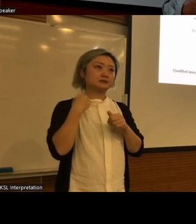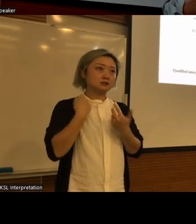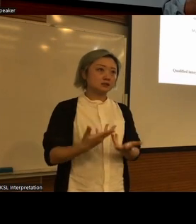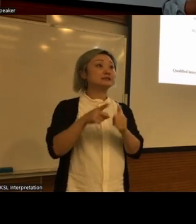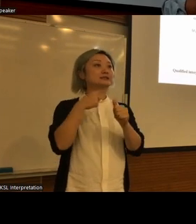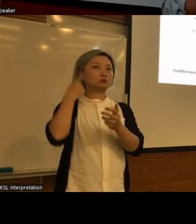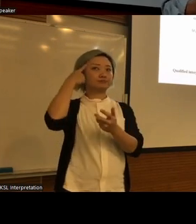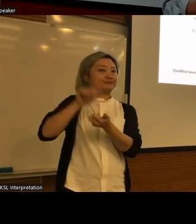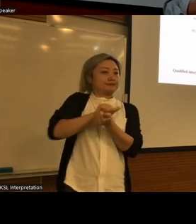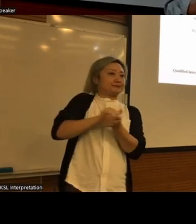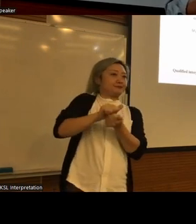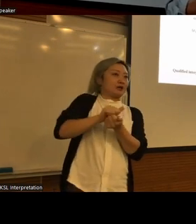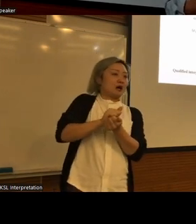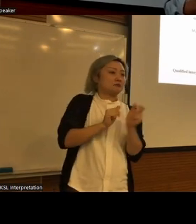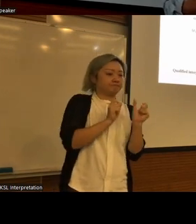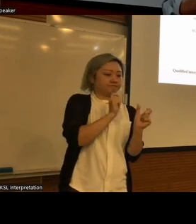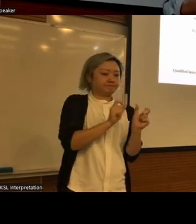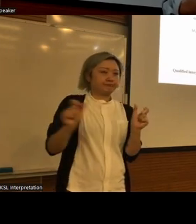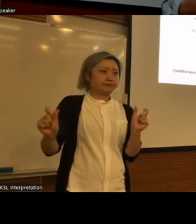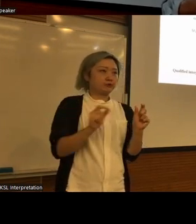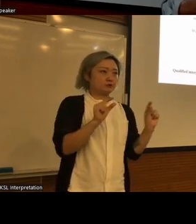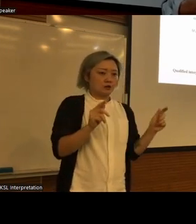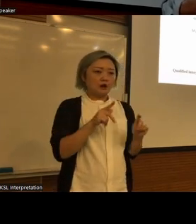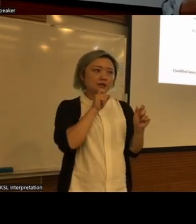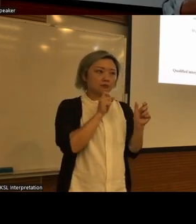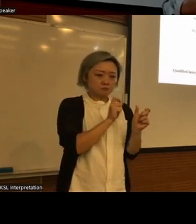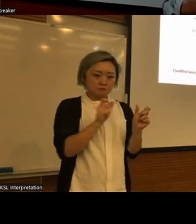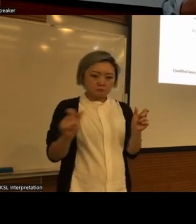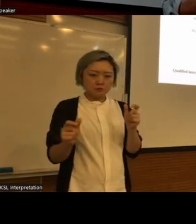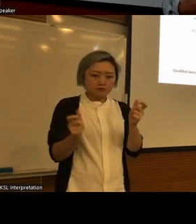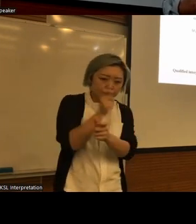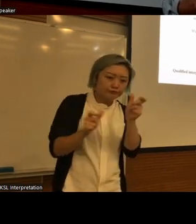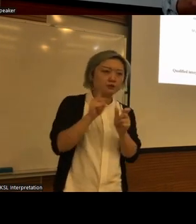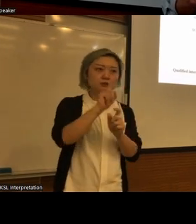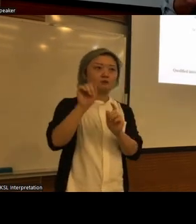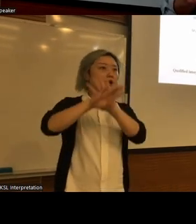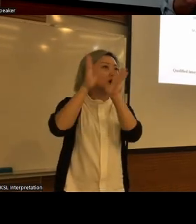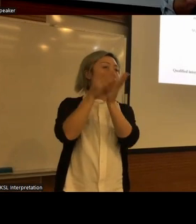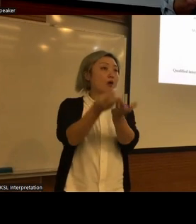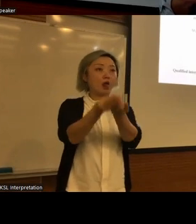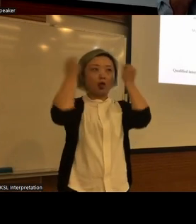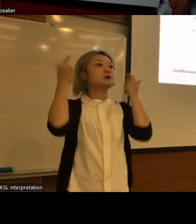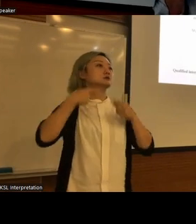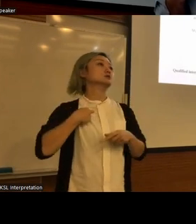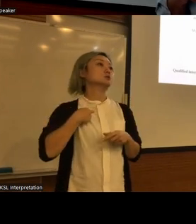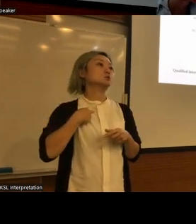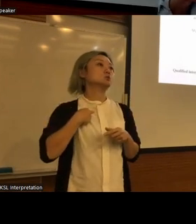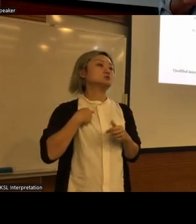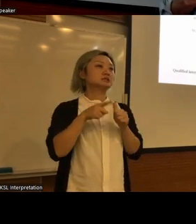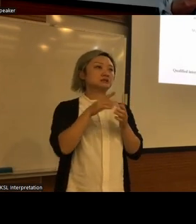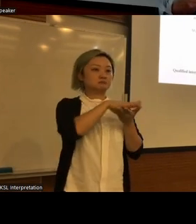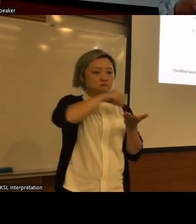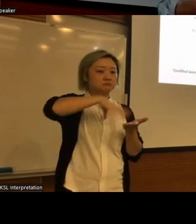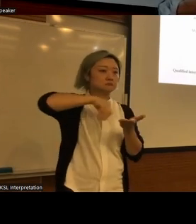forget the structure of the source language. You just have something that is deverbalized,